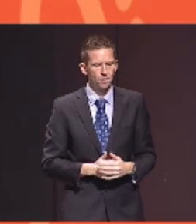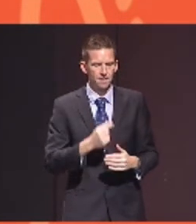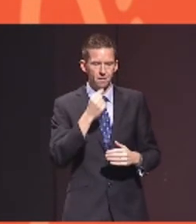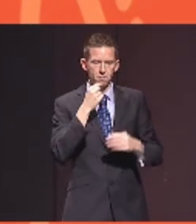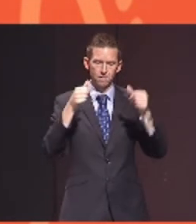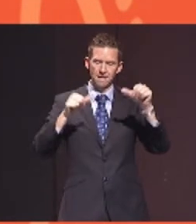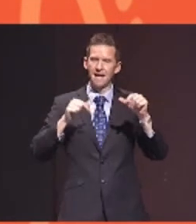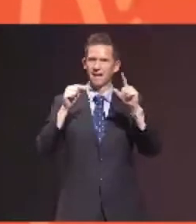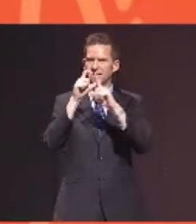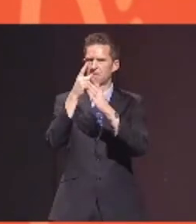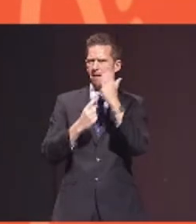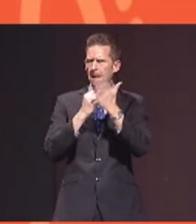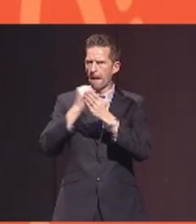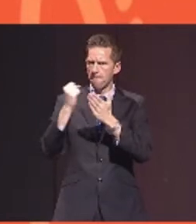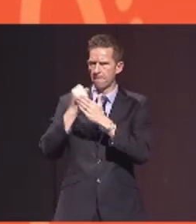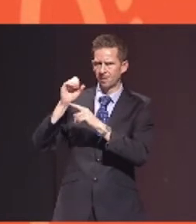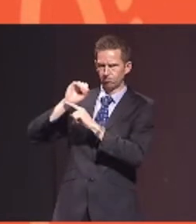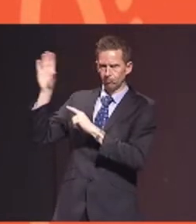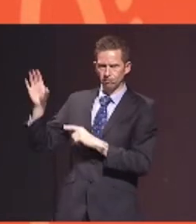to disability in numbers.